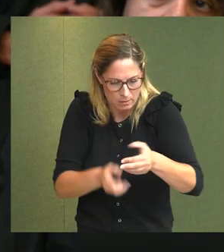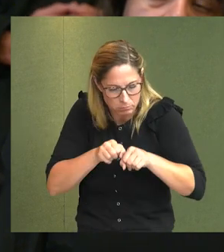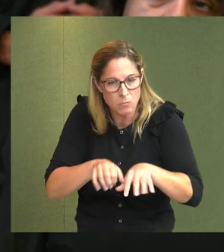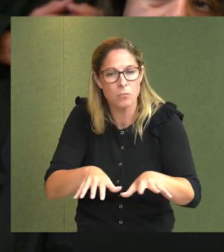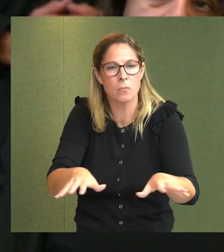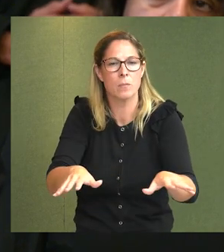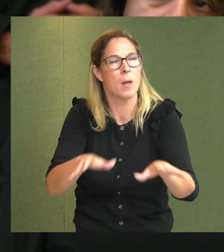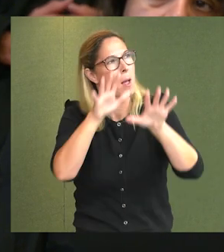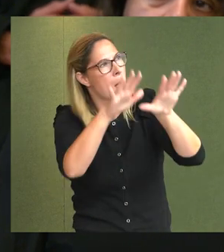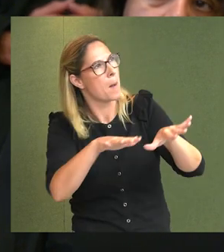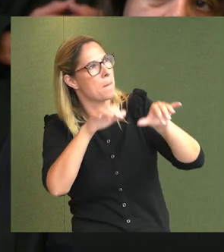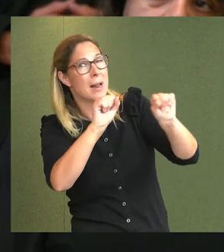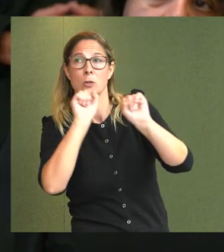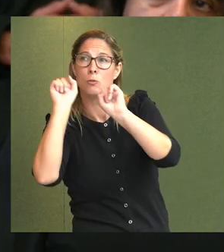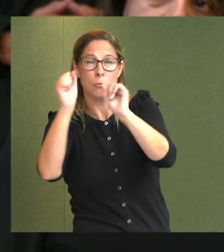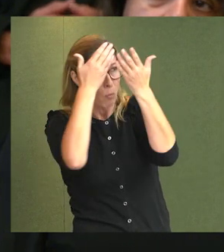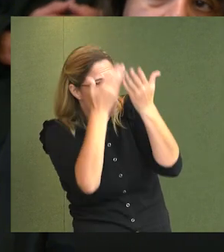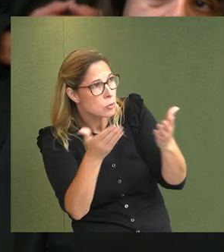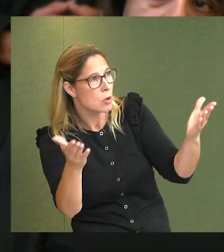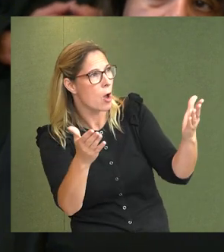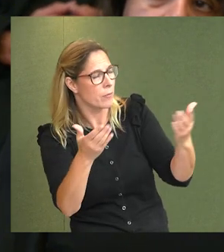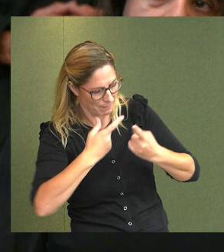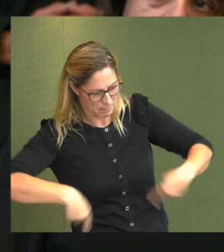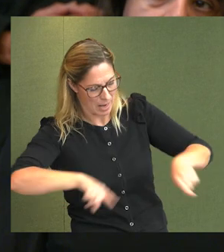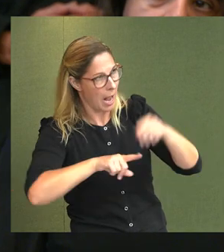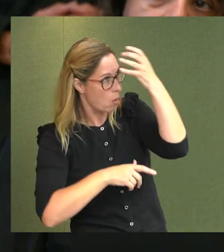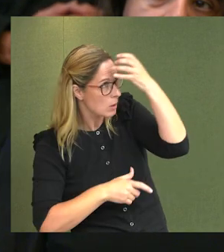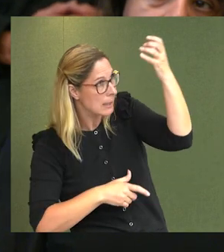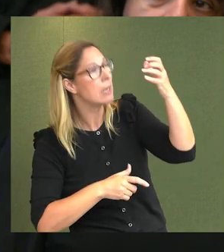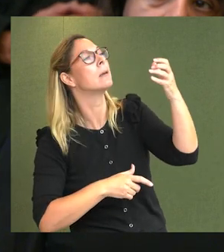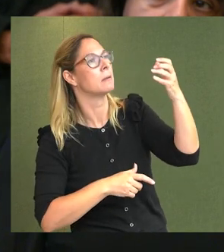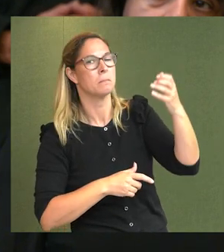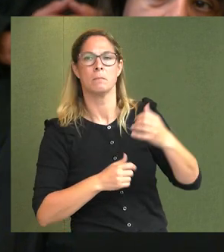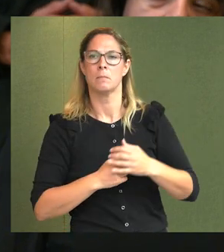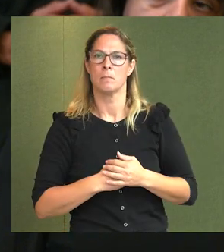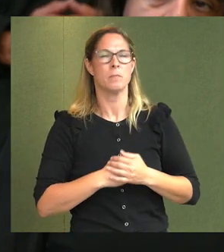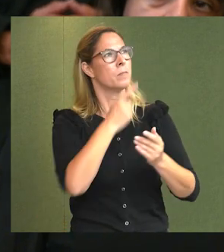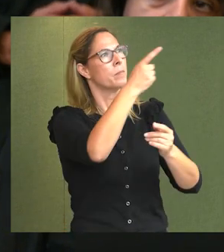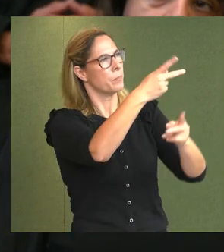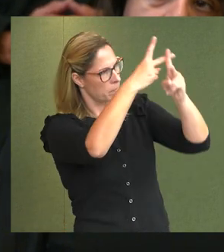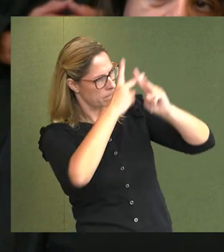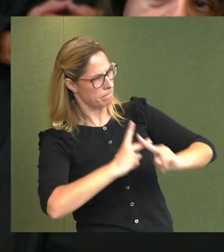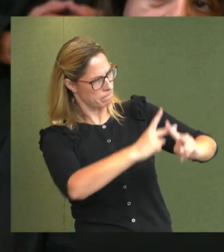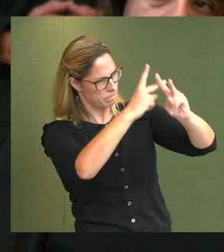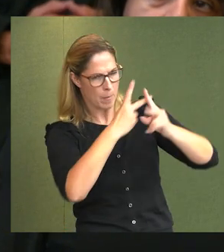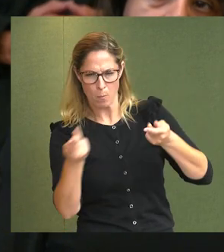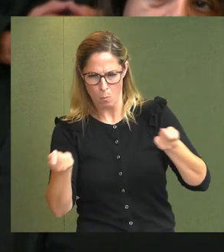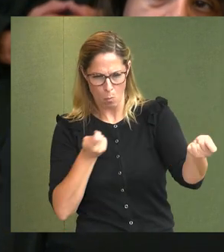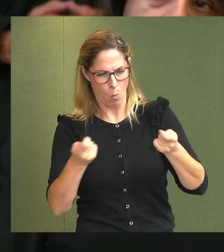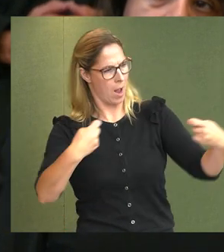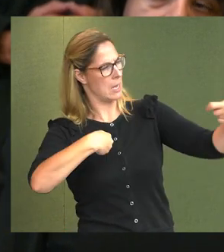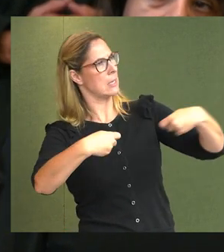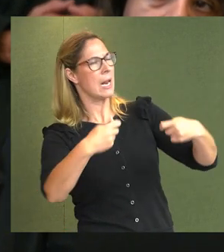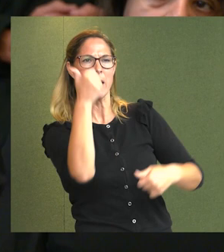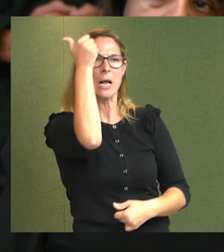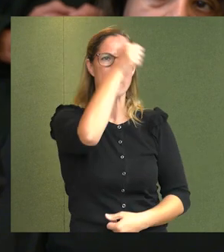servant Charles, our King, that under him this nation may be wisely governed and your church may serve